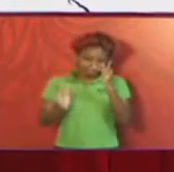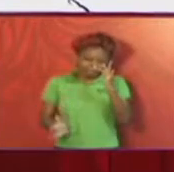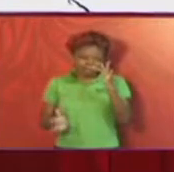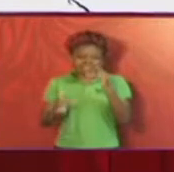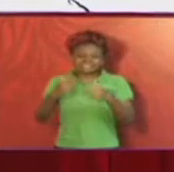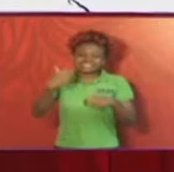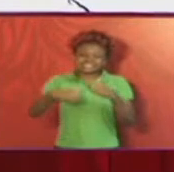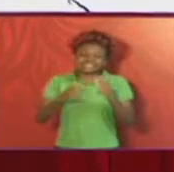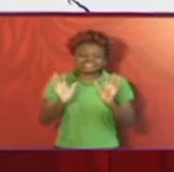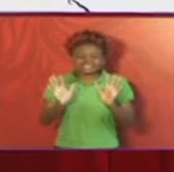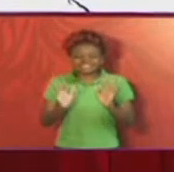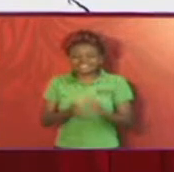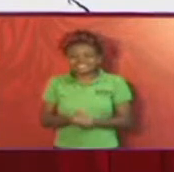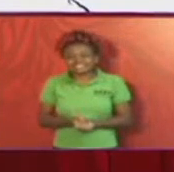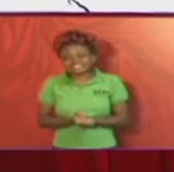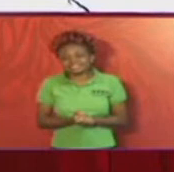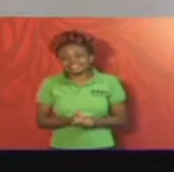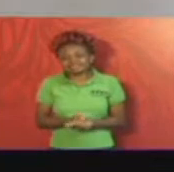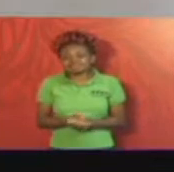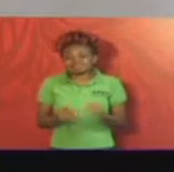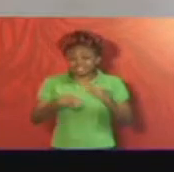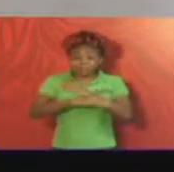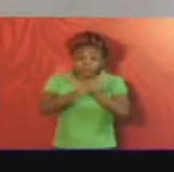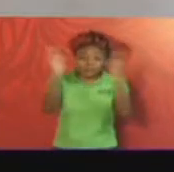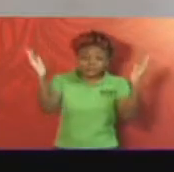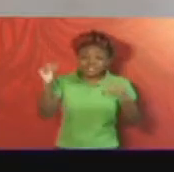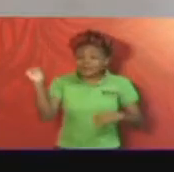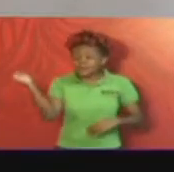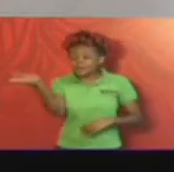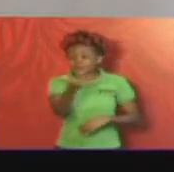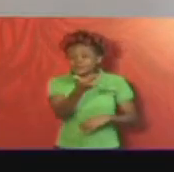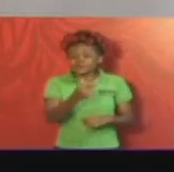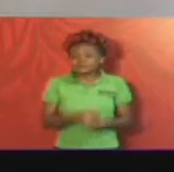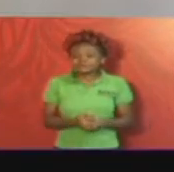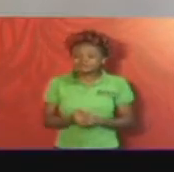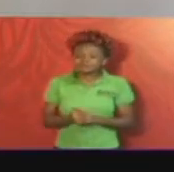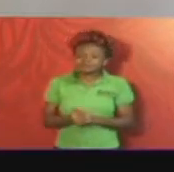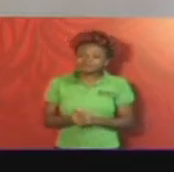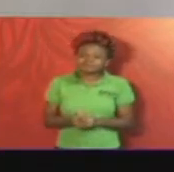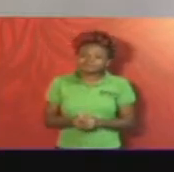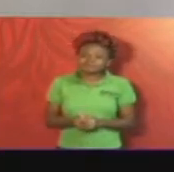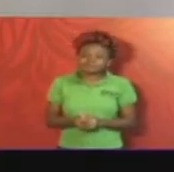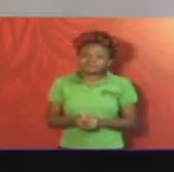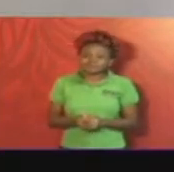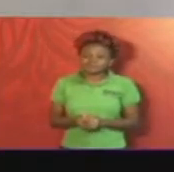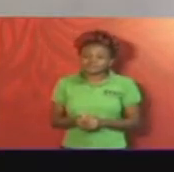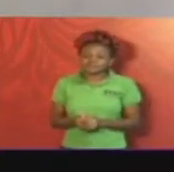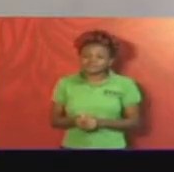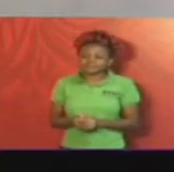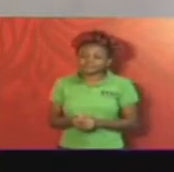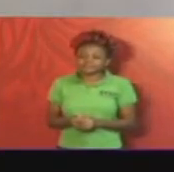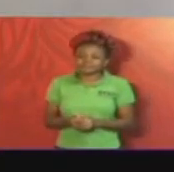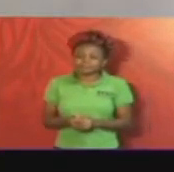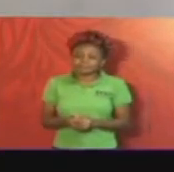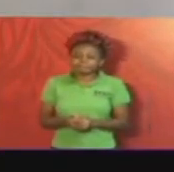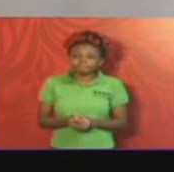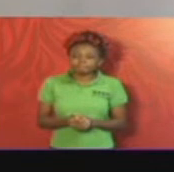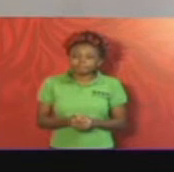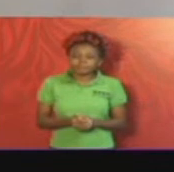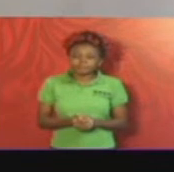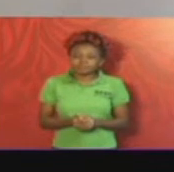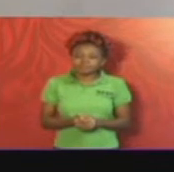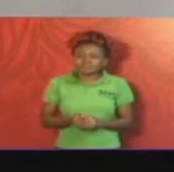difficulties. Good morning to the panel. Alicia Boucher from TV6 here. The volume is very I'm not sure whether the... Alicia, please